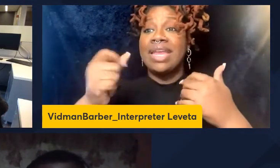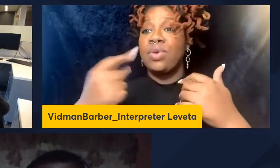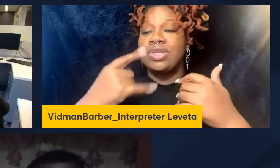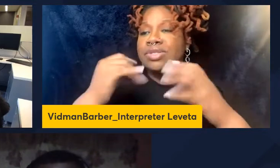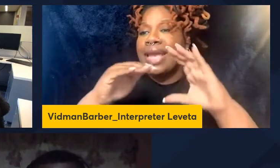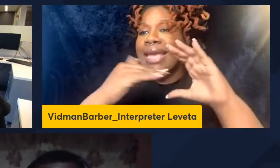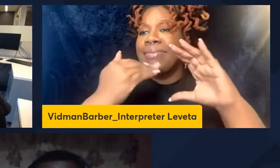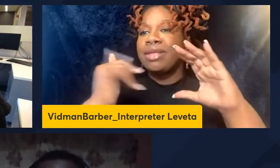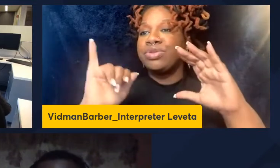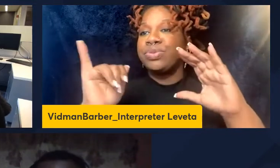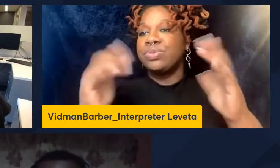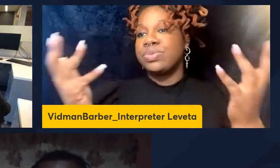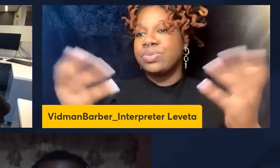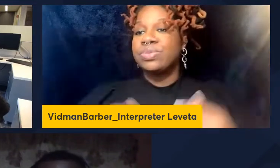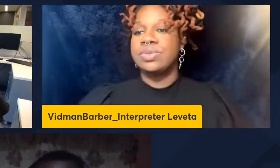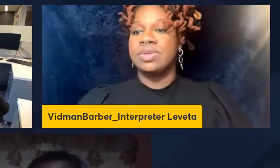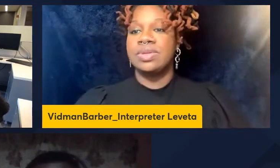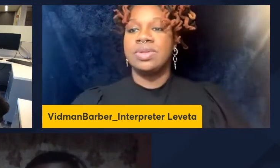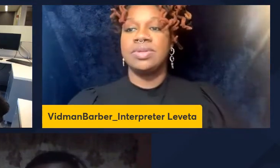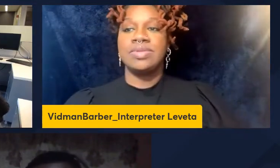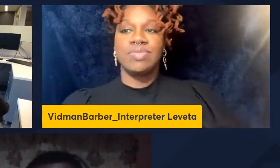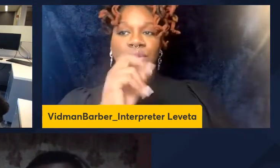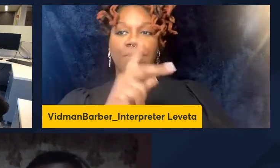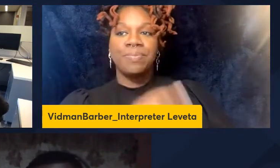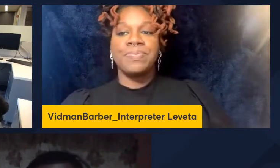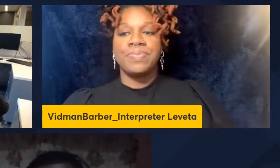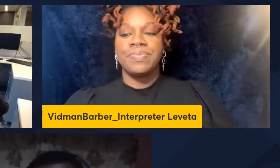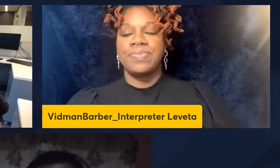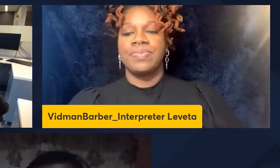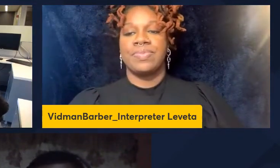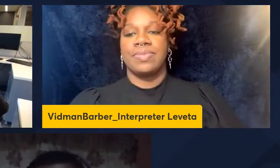email. Okay.